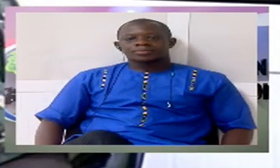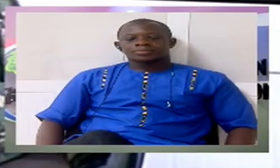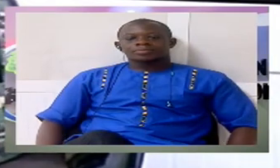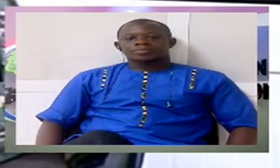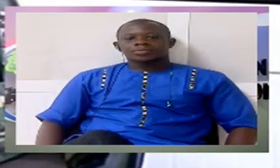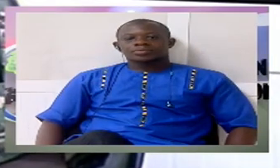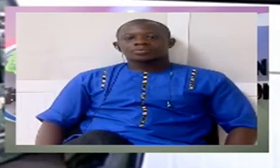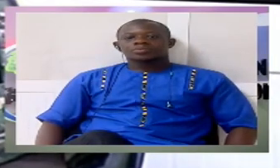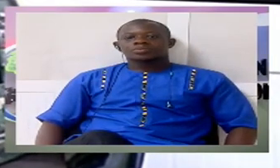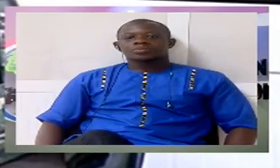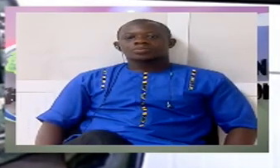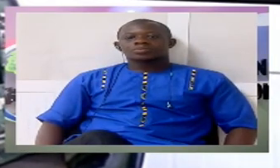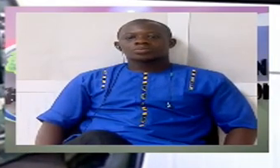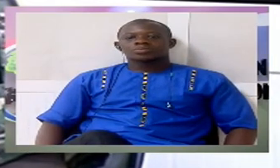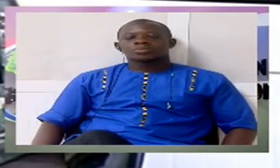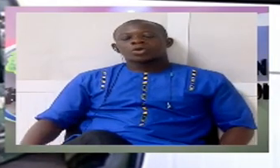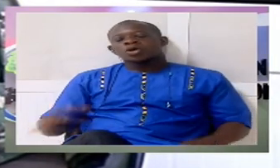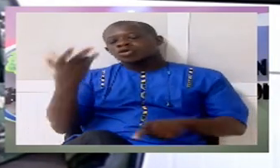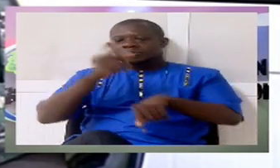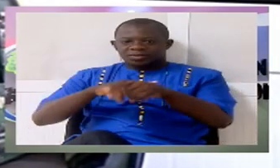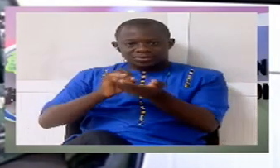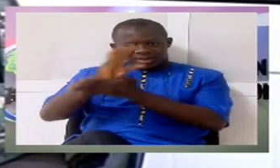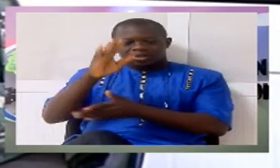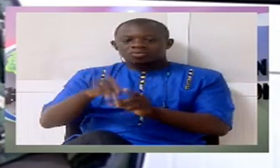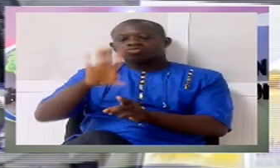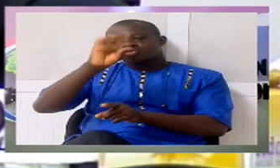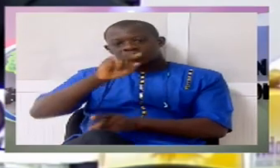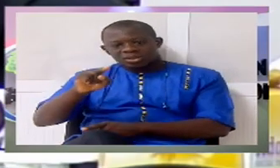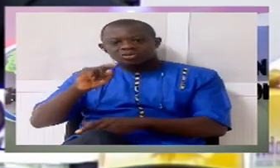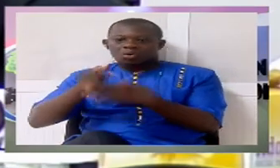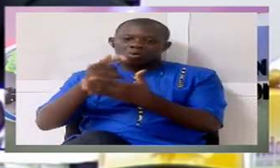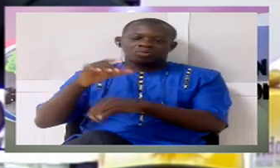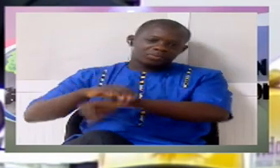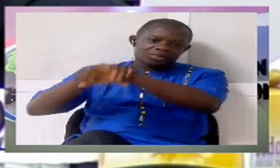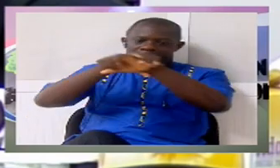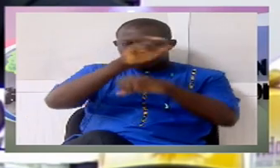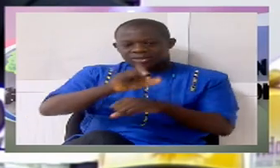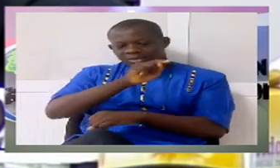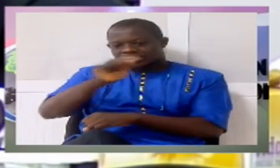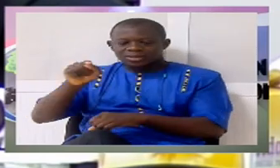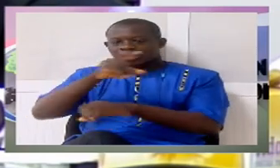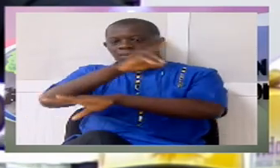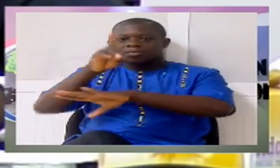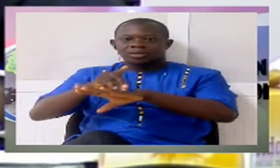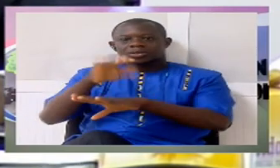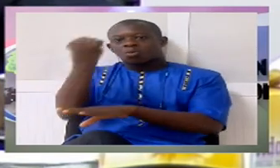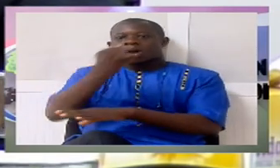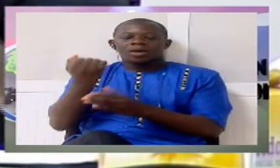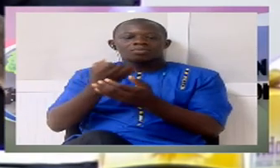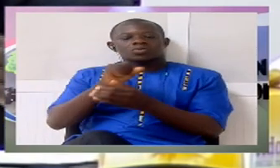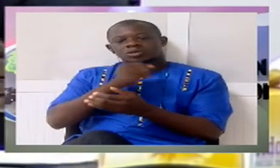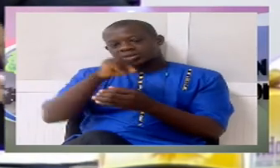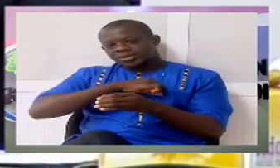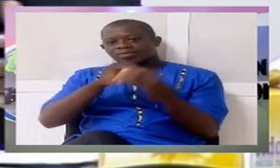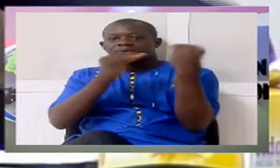He will give the order, do this or take such person to such and such place, because he was in charge. And